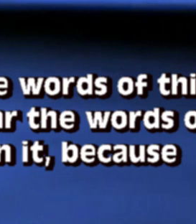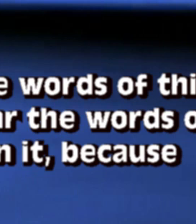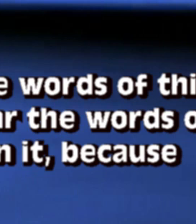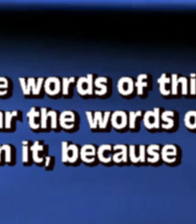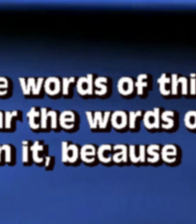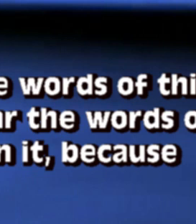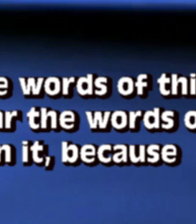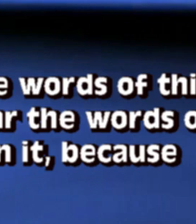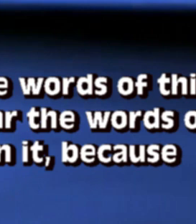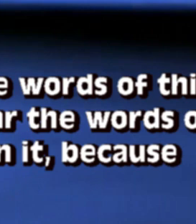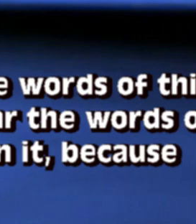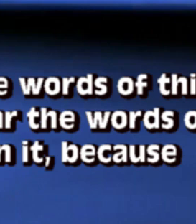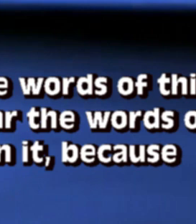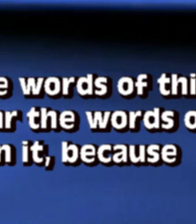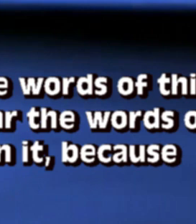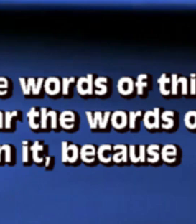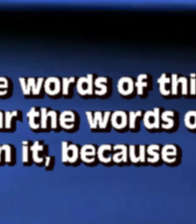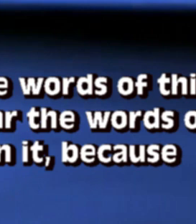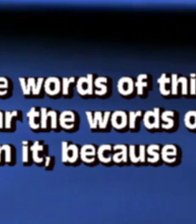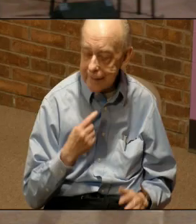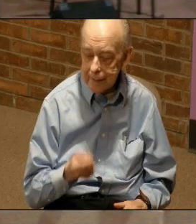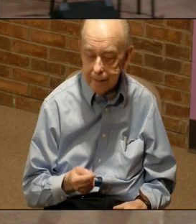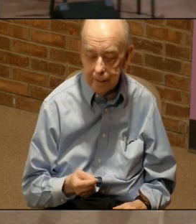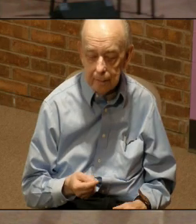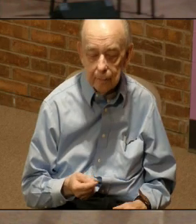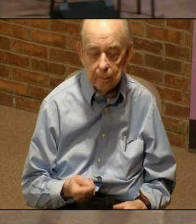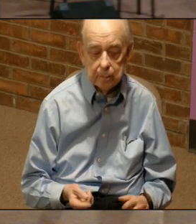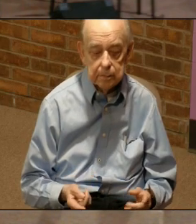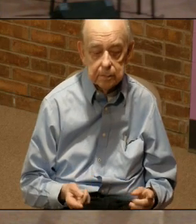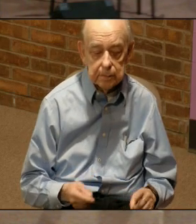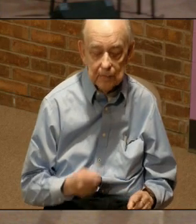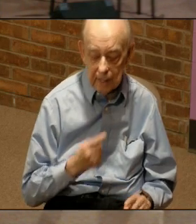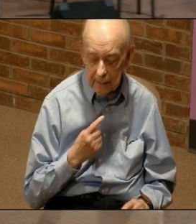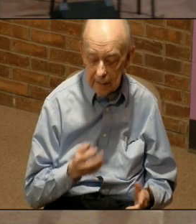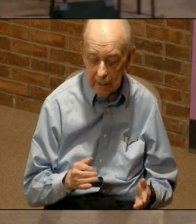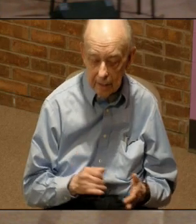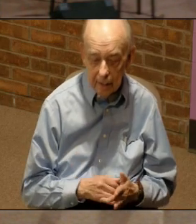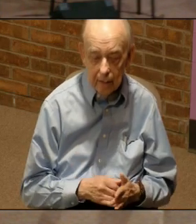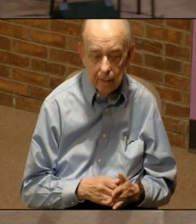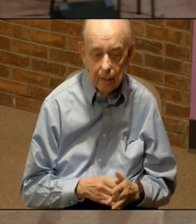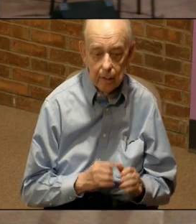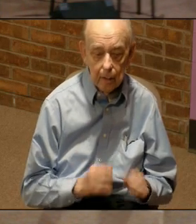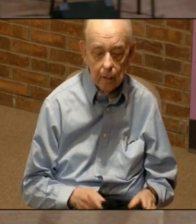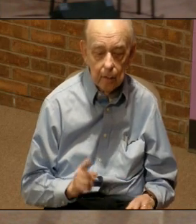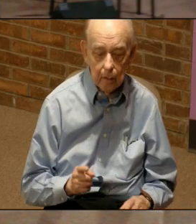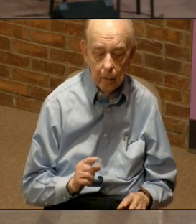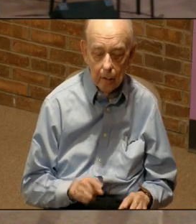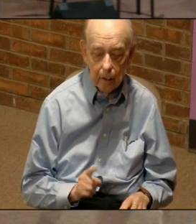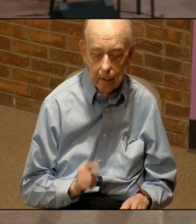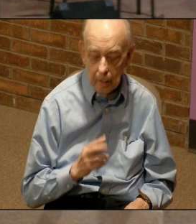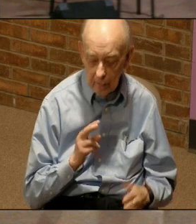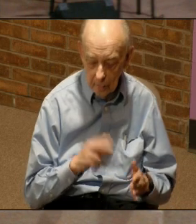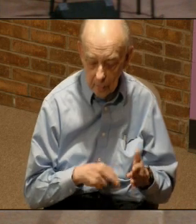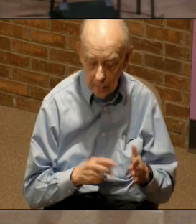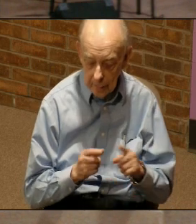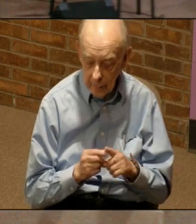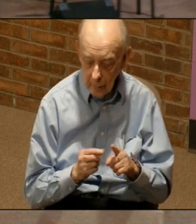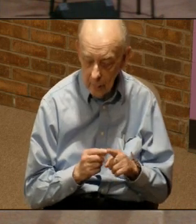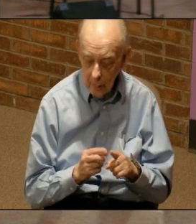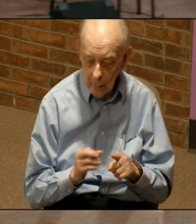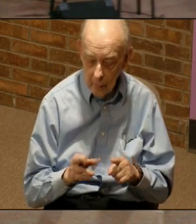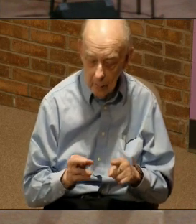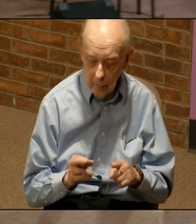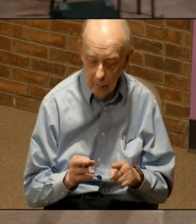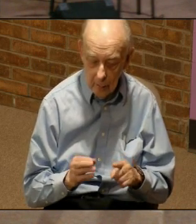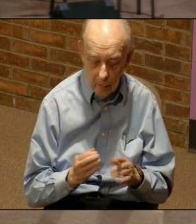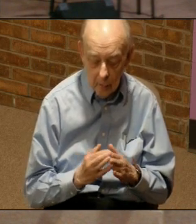message and obeys what it says. So what he's saying is this: blessed is the one who reads the word, or